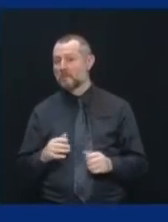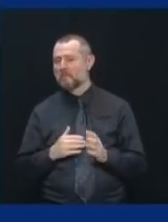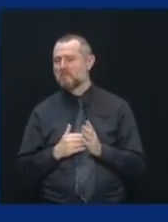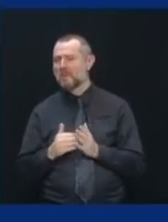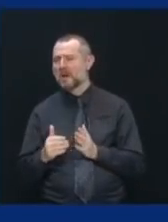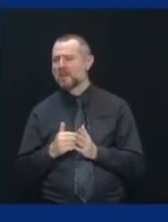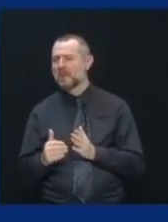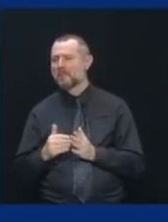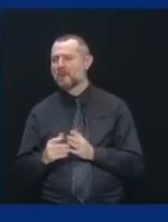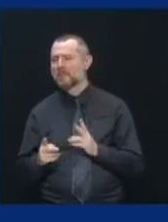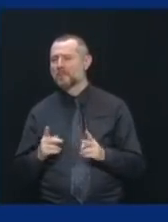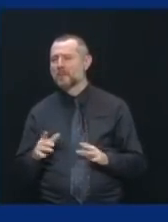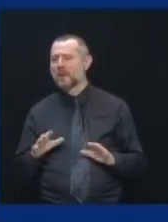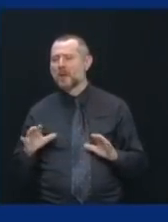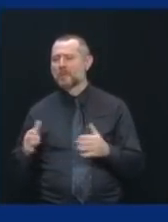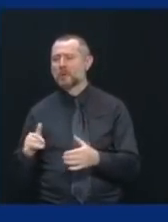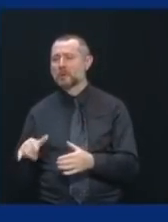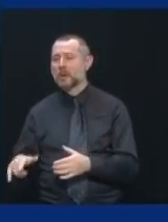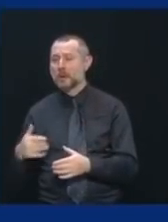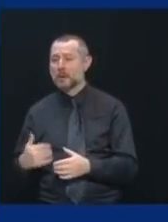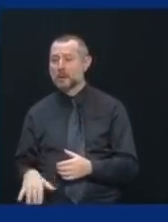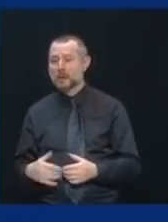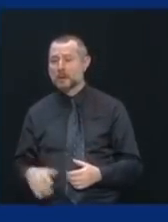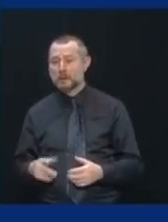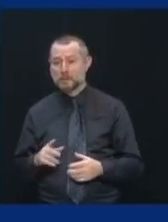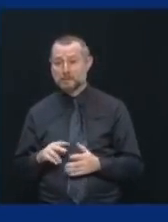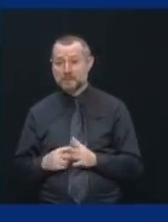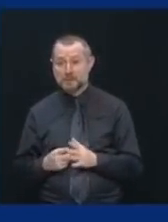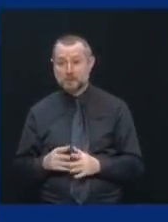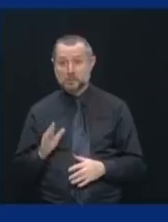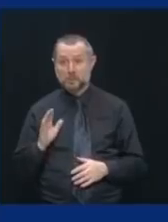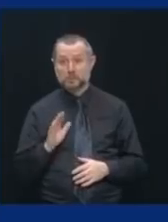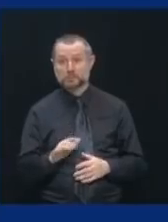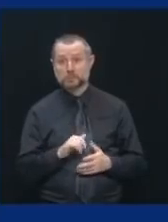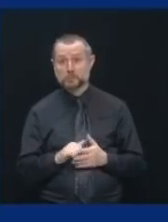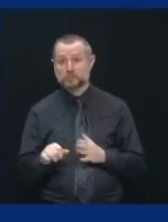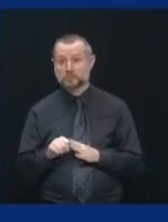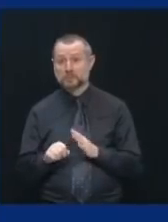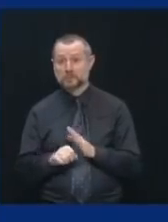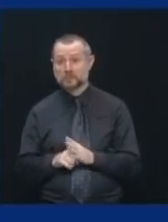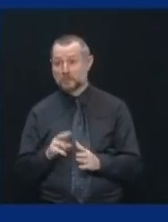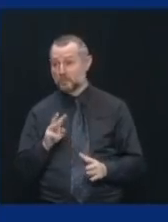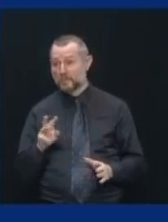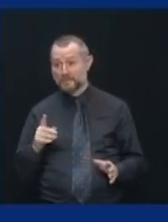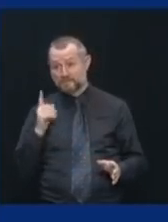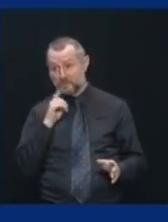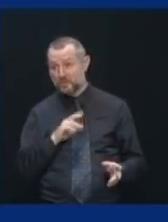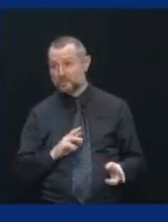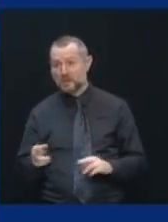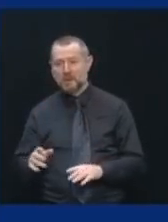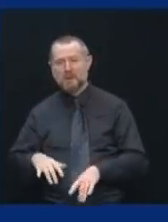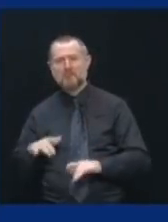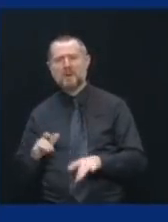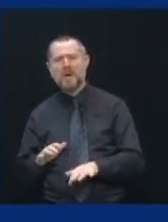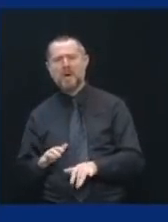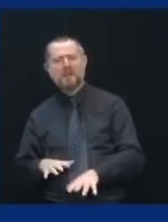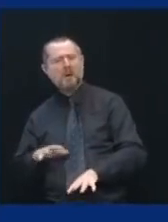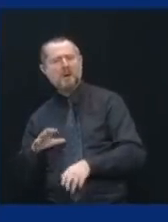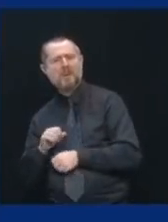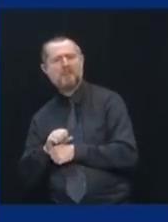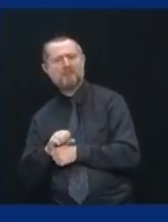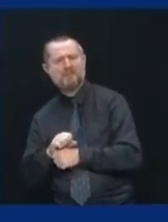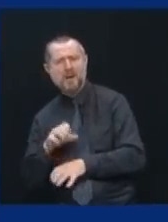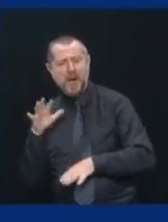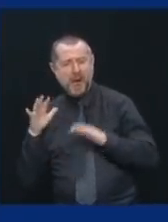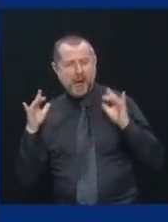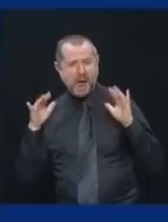these categories. How ready is the state's portal to accommodate that? And should people expect it to be sort